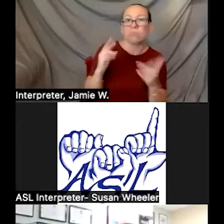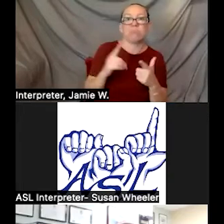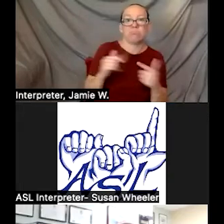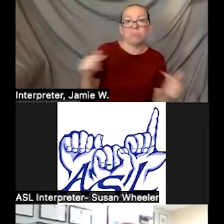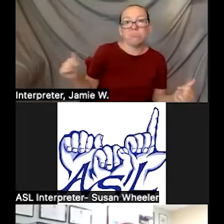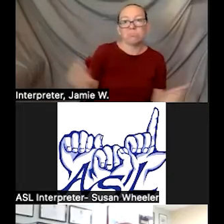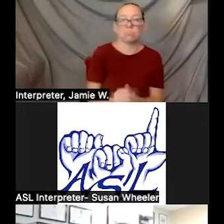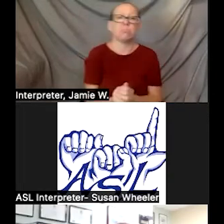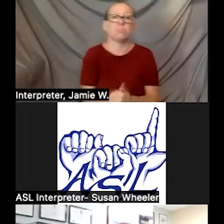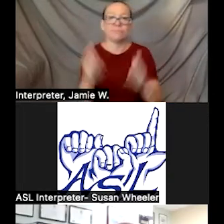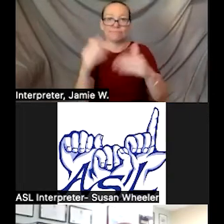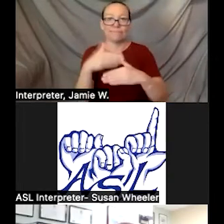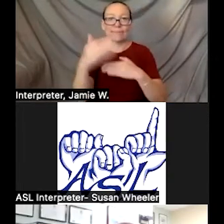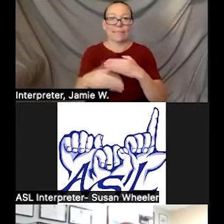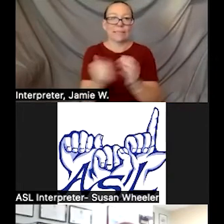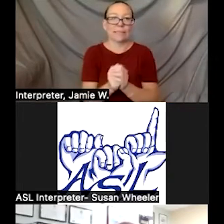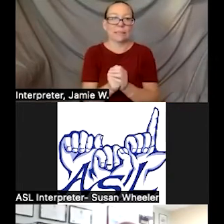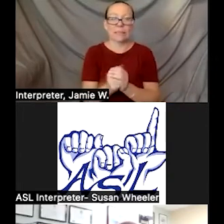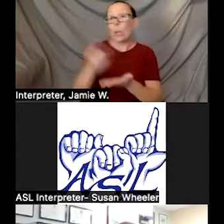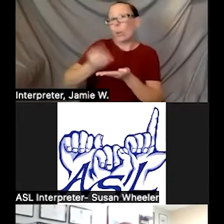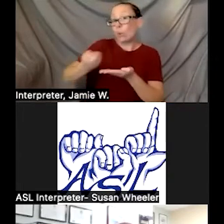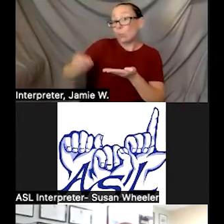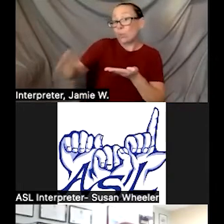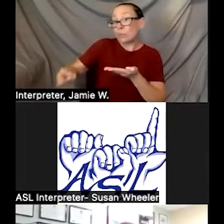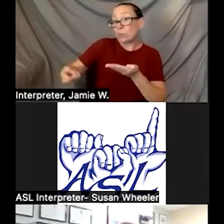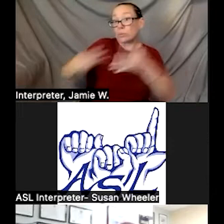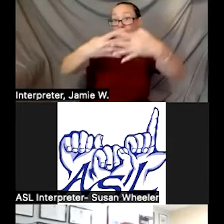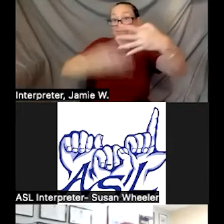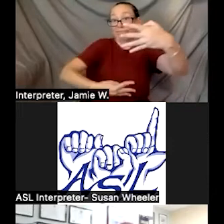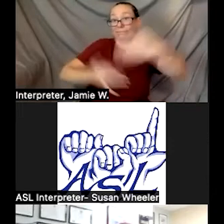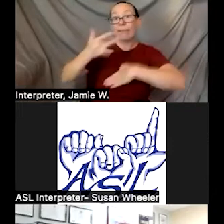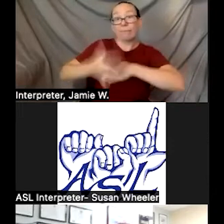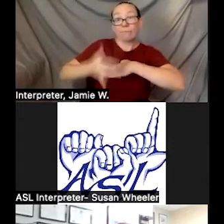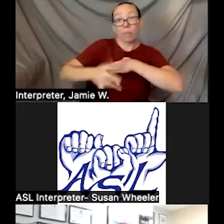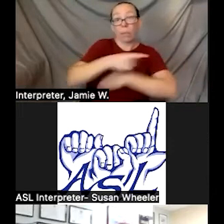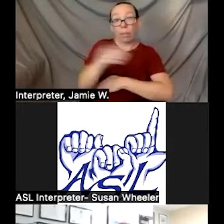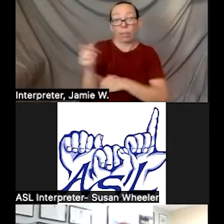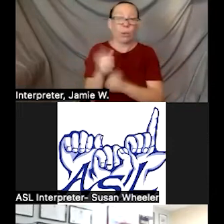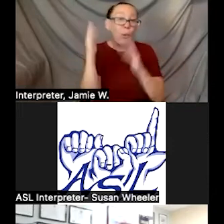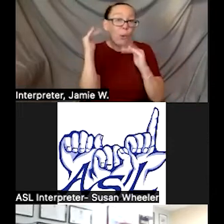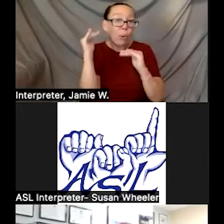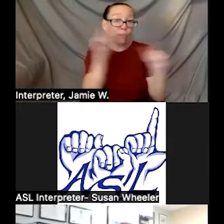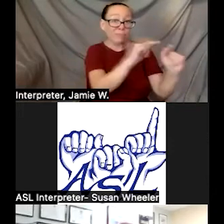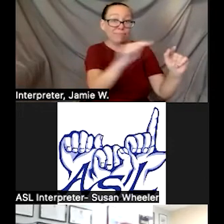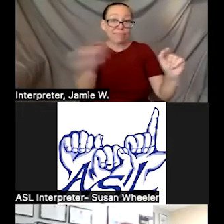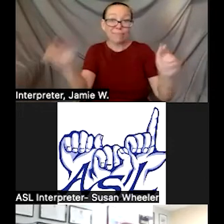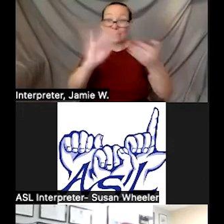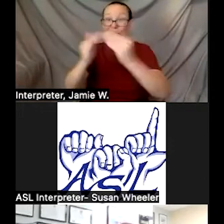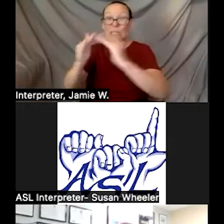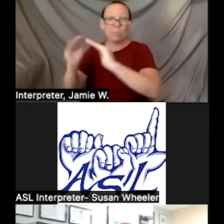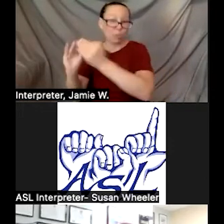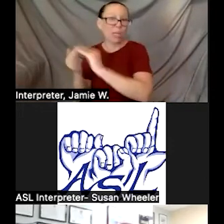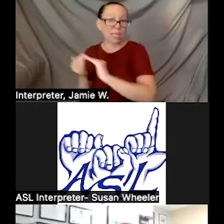These are some of the resources that are available with that. Hopefully, those communities, I think, have gotten